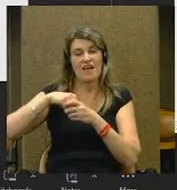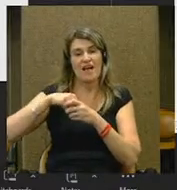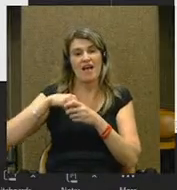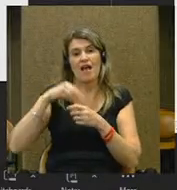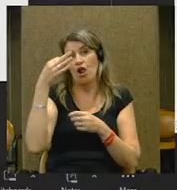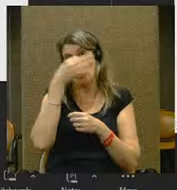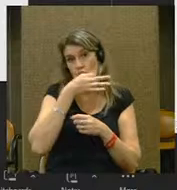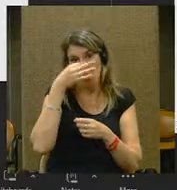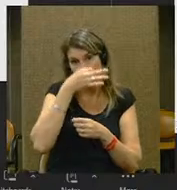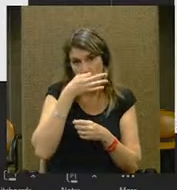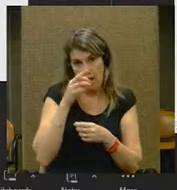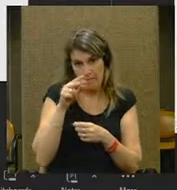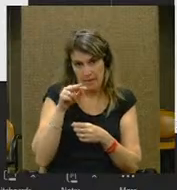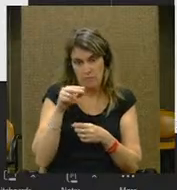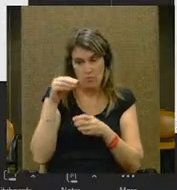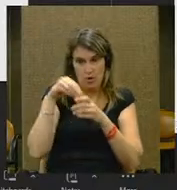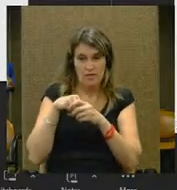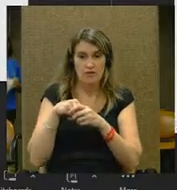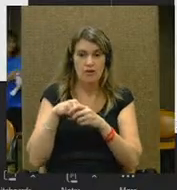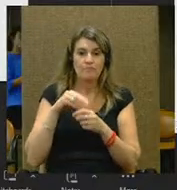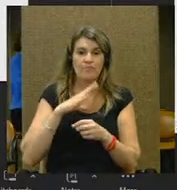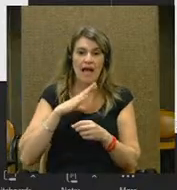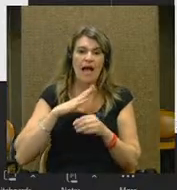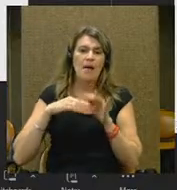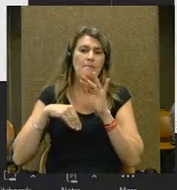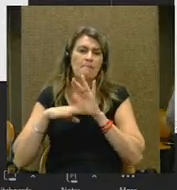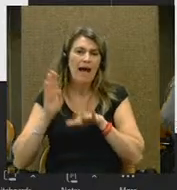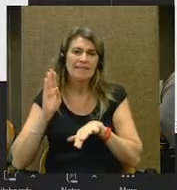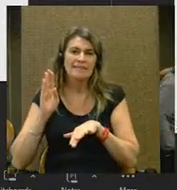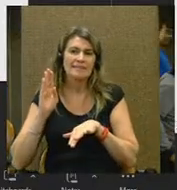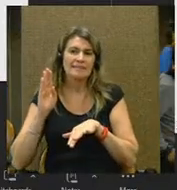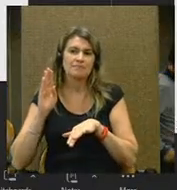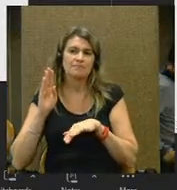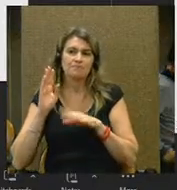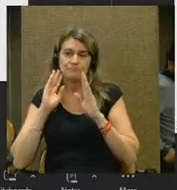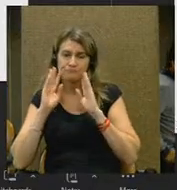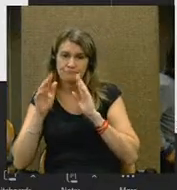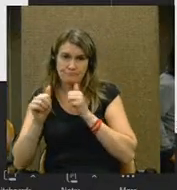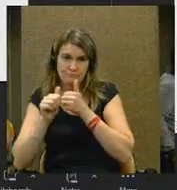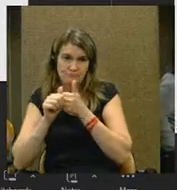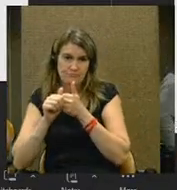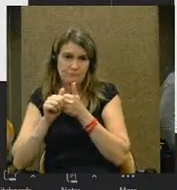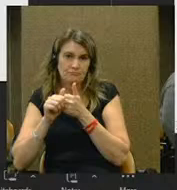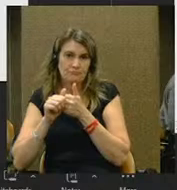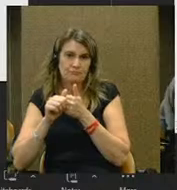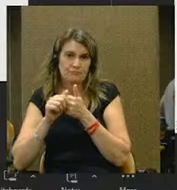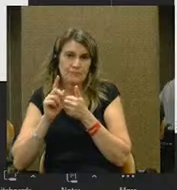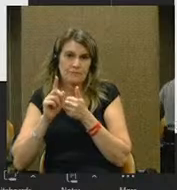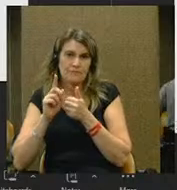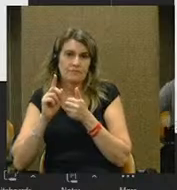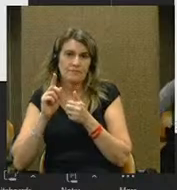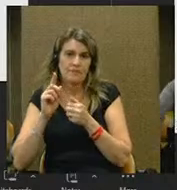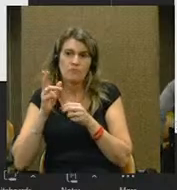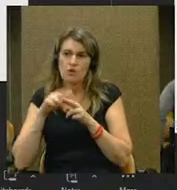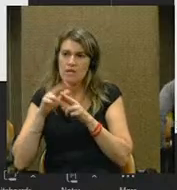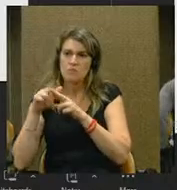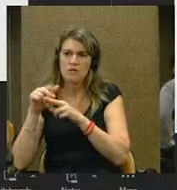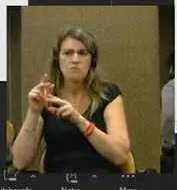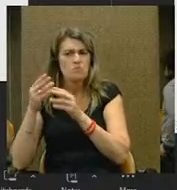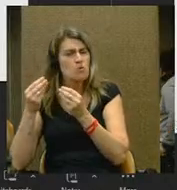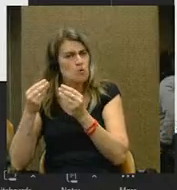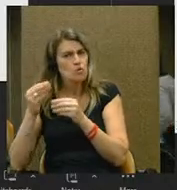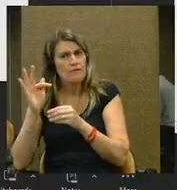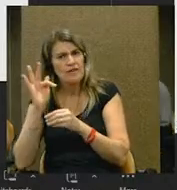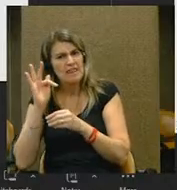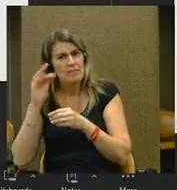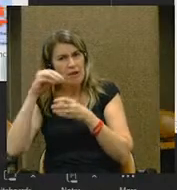higher concentrations of fentanyl during the pandemic, which also contributed to those poisonings.